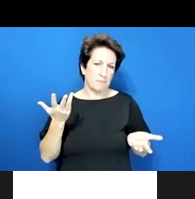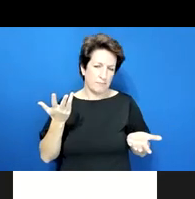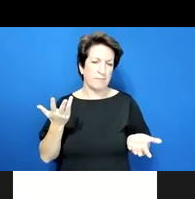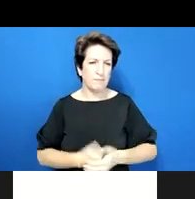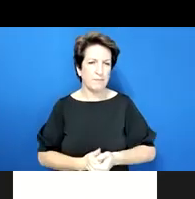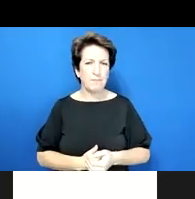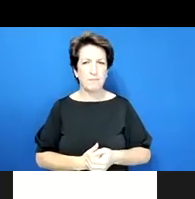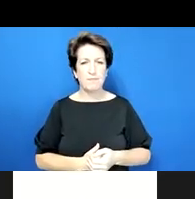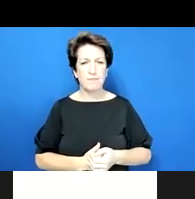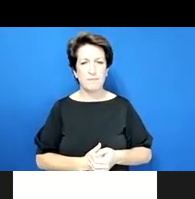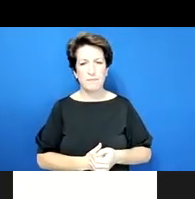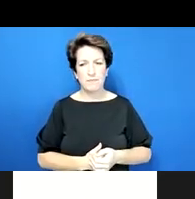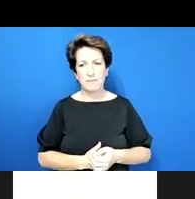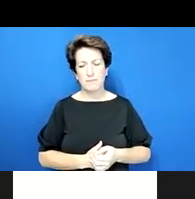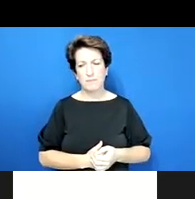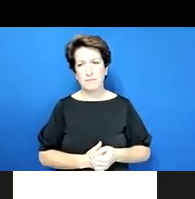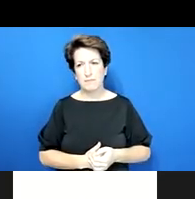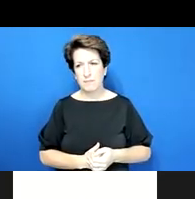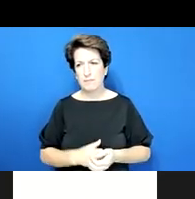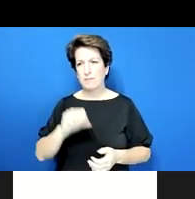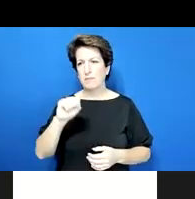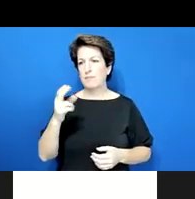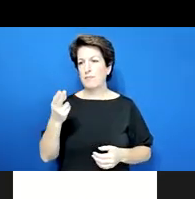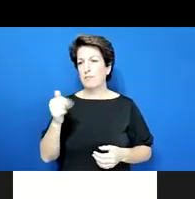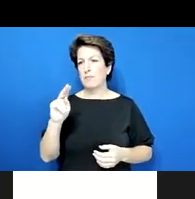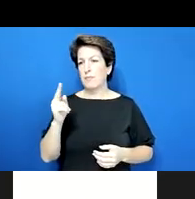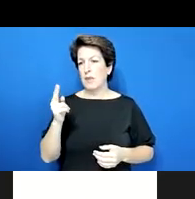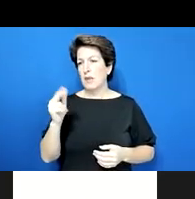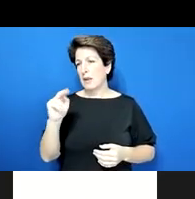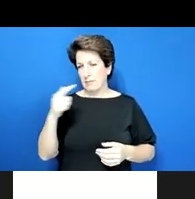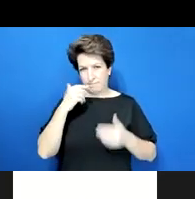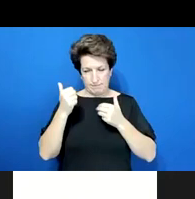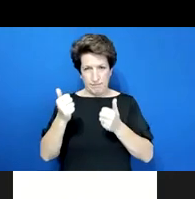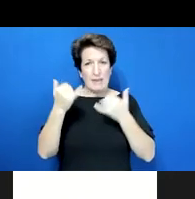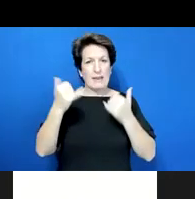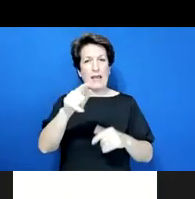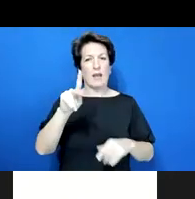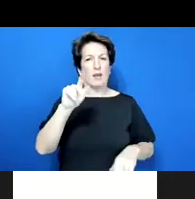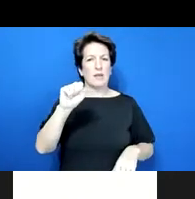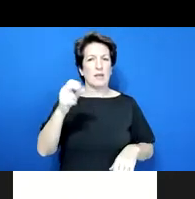Great, thank you. I think we have a hand up from Kashmira.